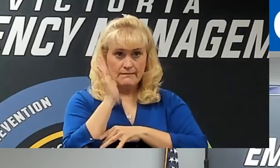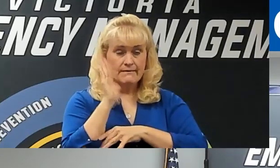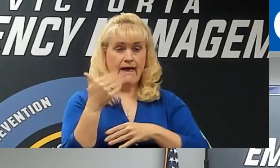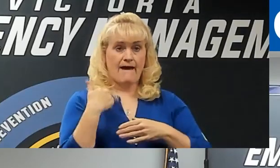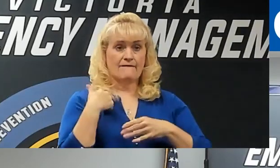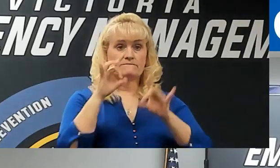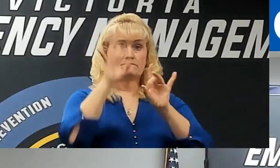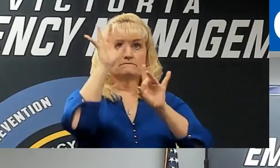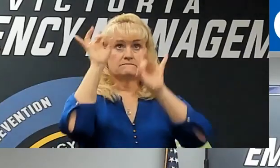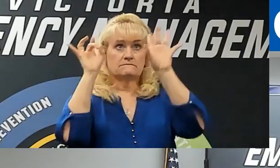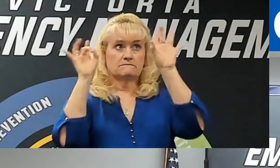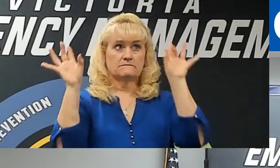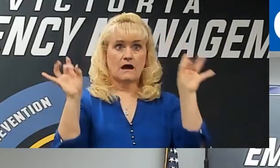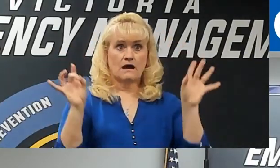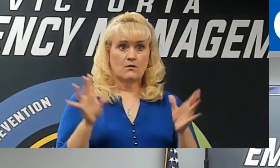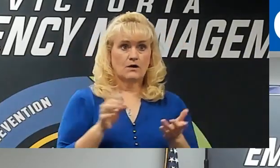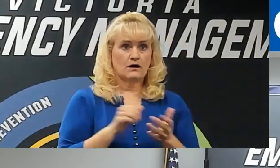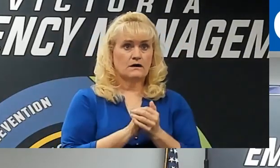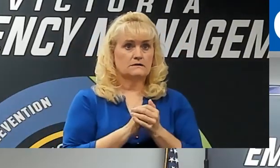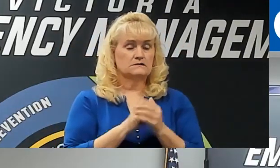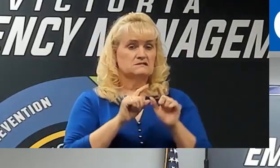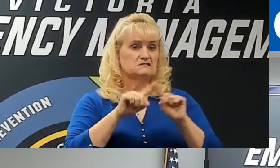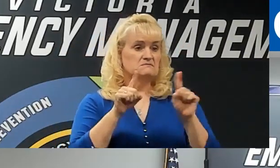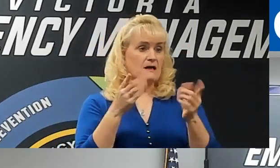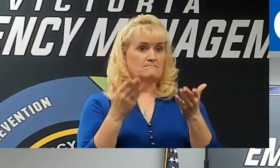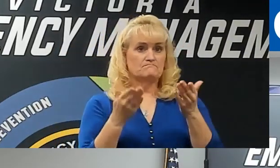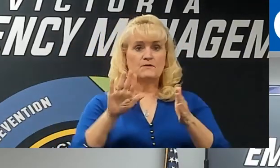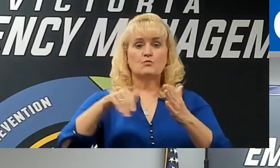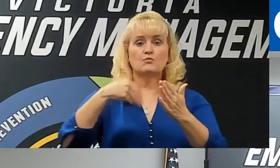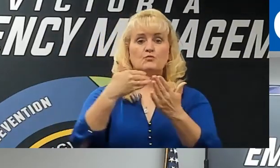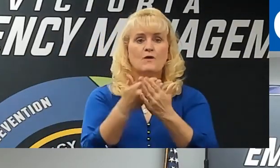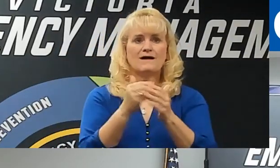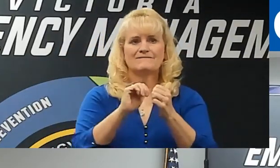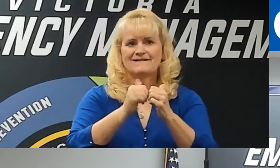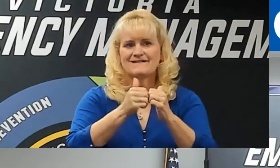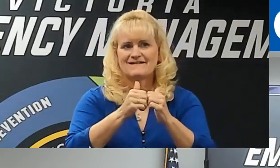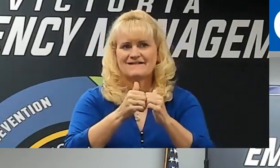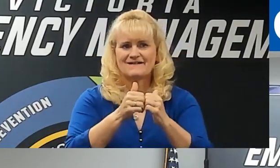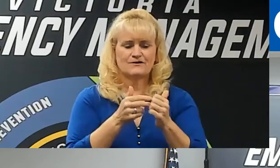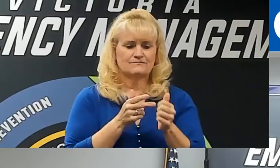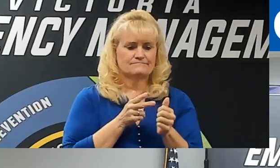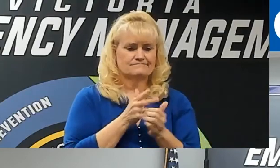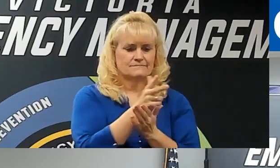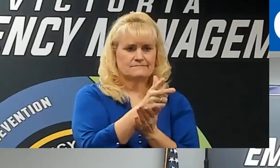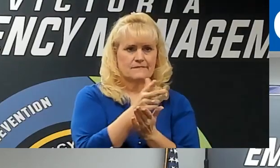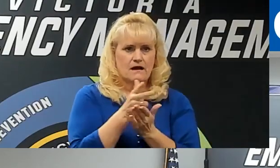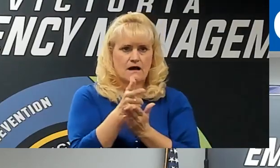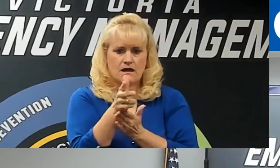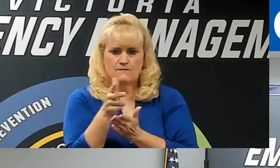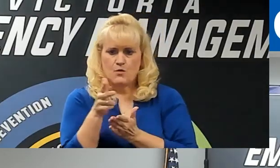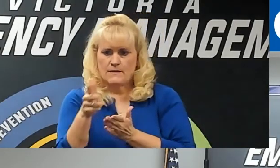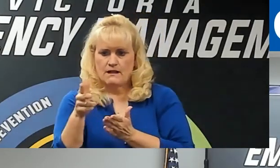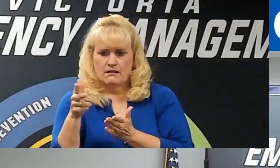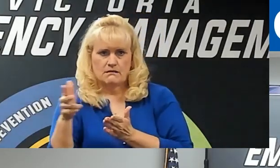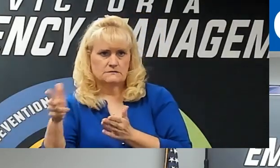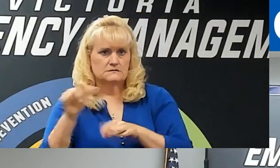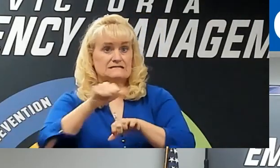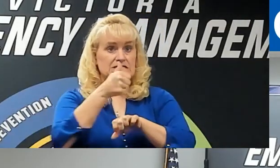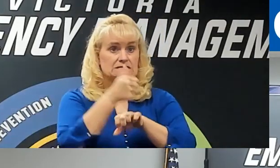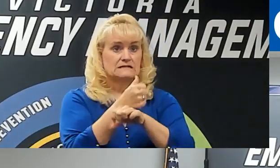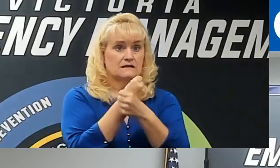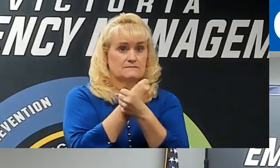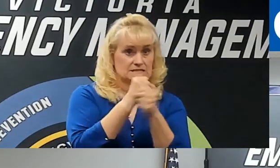in have you arrive in automobiles and set up to be as safe as possible for people.